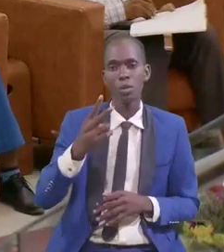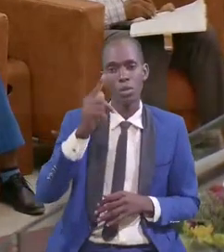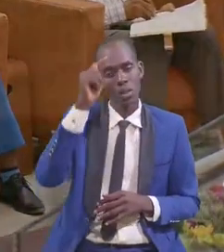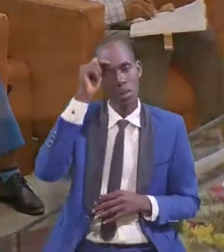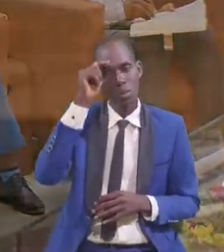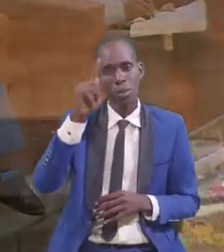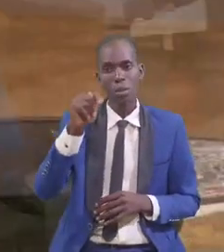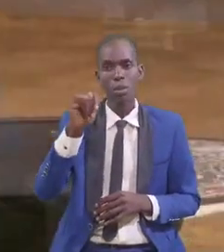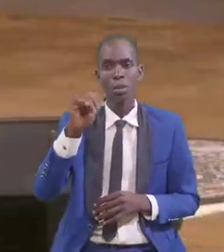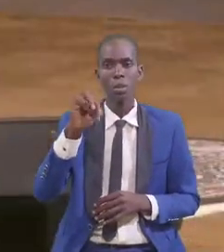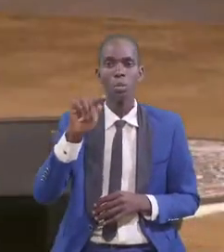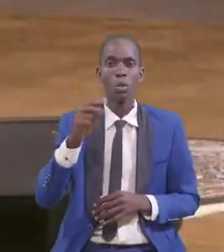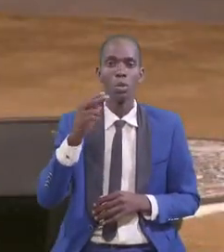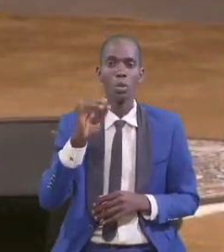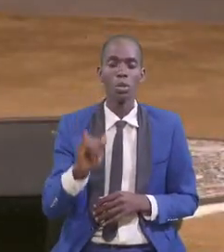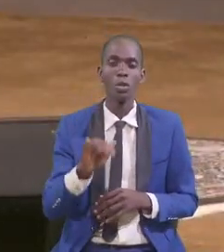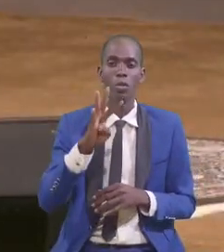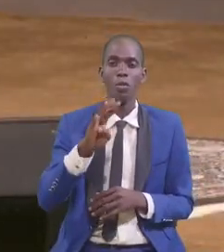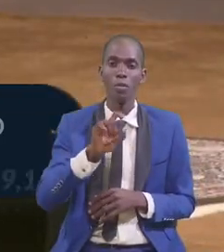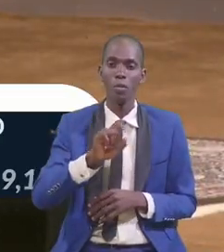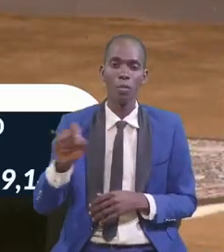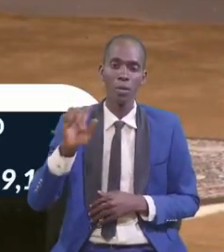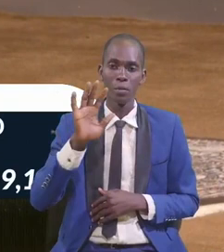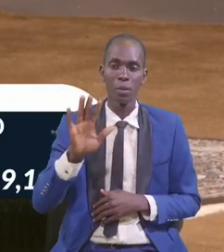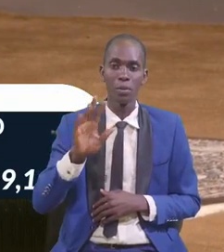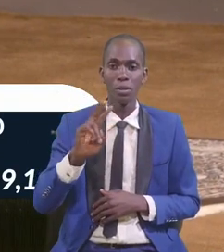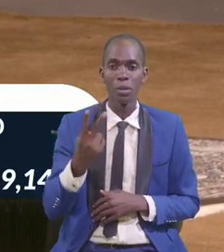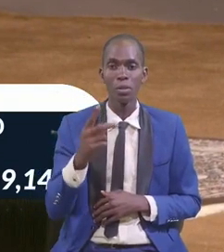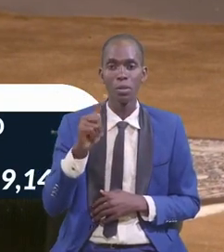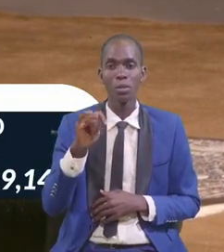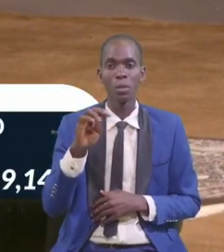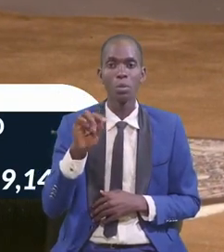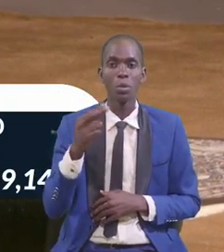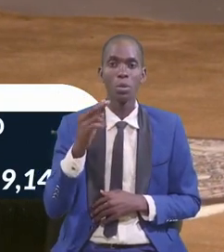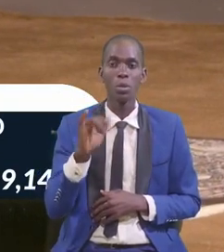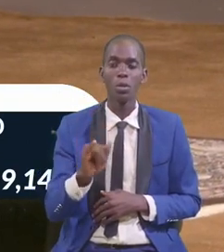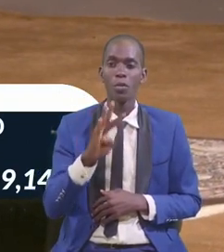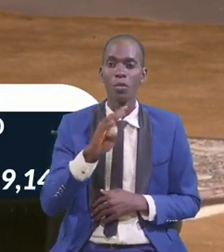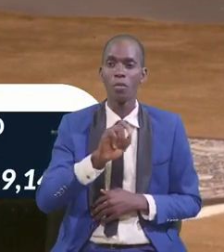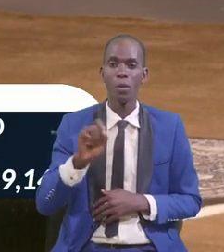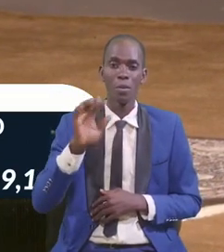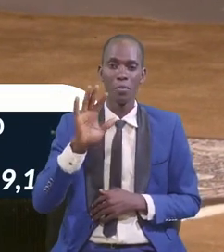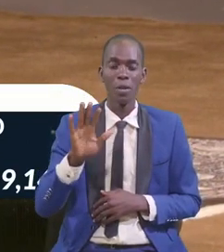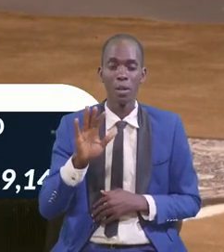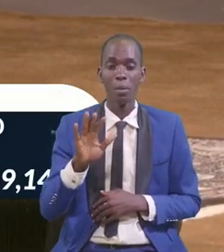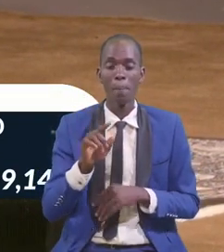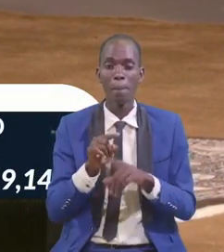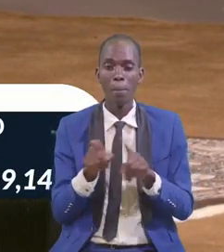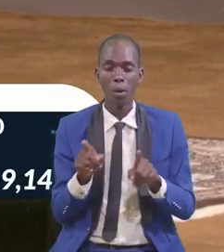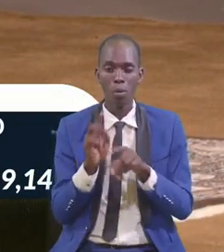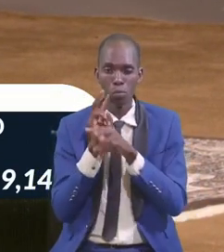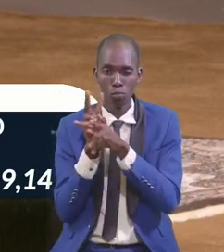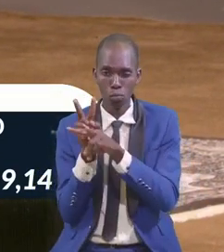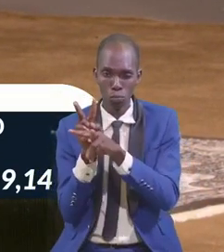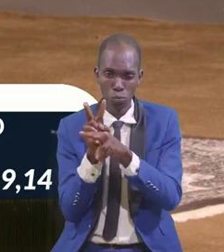chapter 4, and we're reading from verse 5. 2 Timothy chapter 4, verse 5, but watch thou